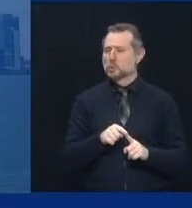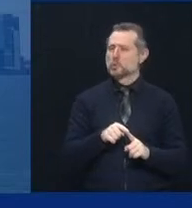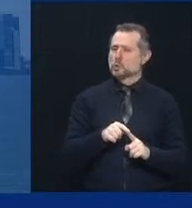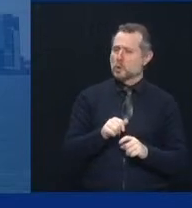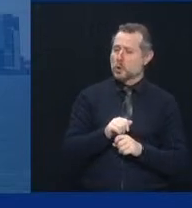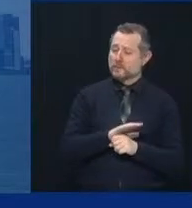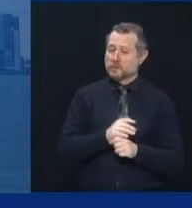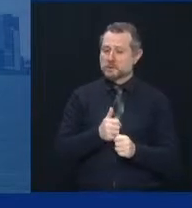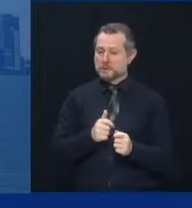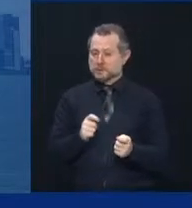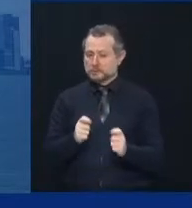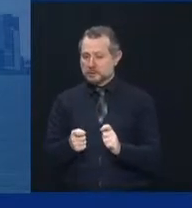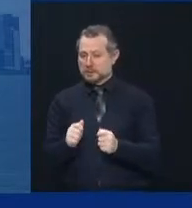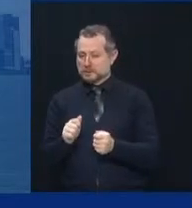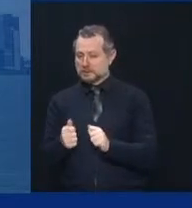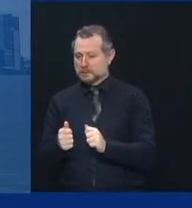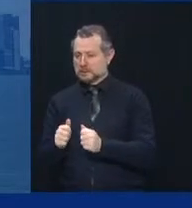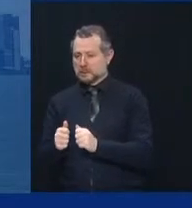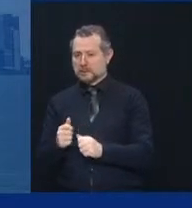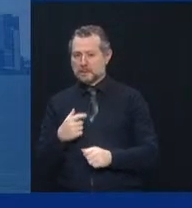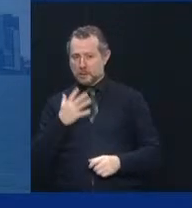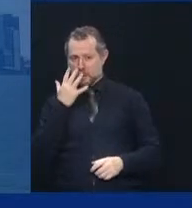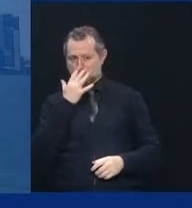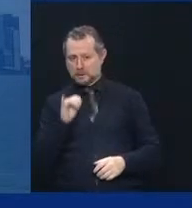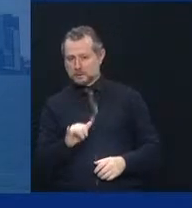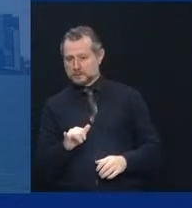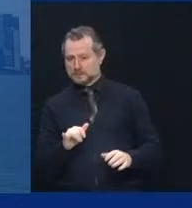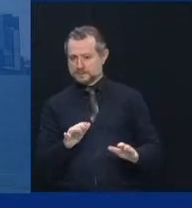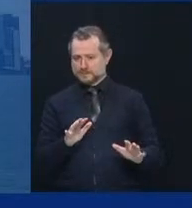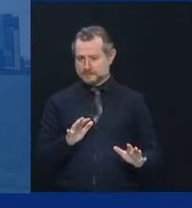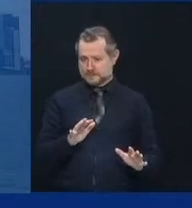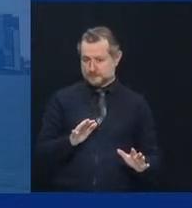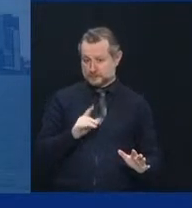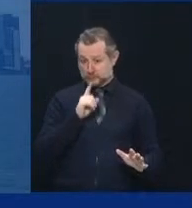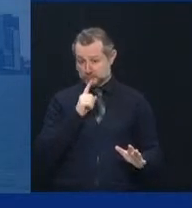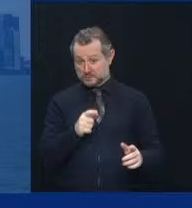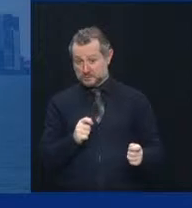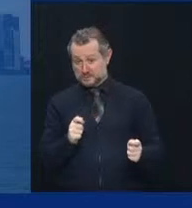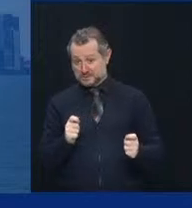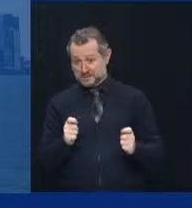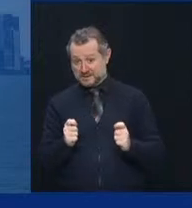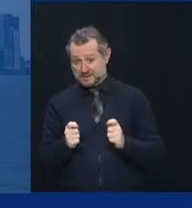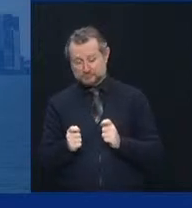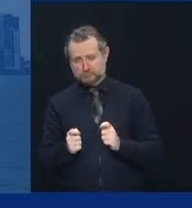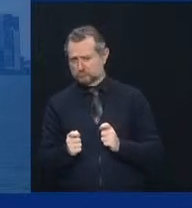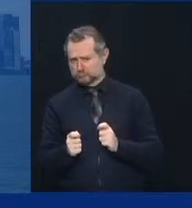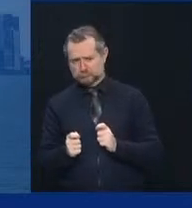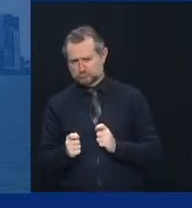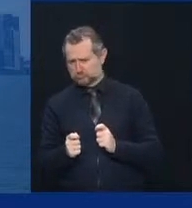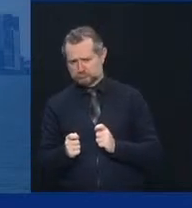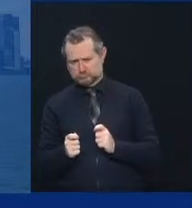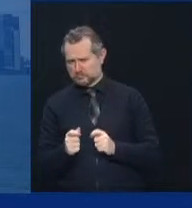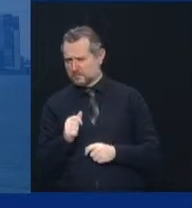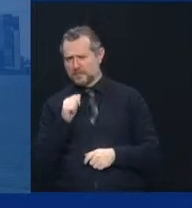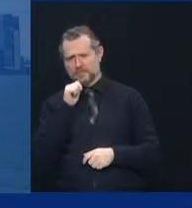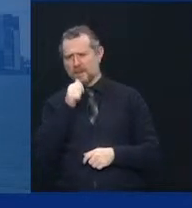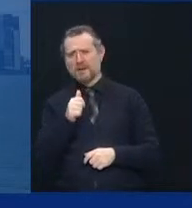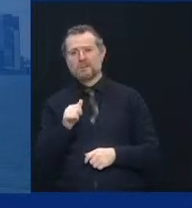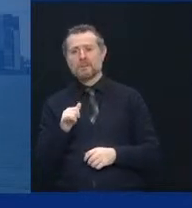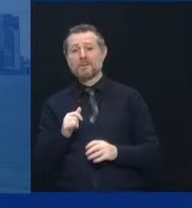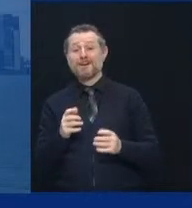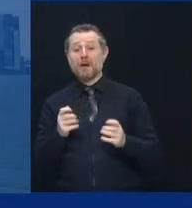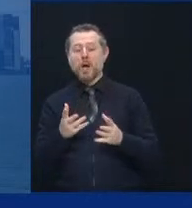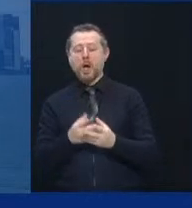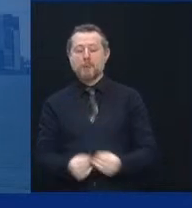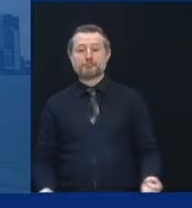A lot of these changes are not going back in the box. Zoom doesn't go away.